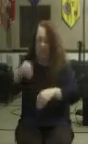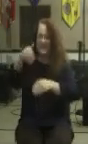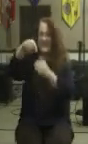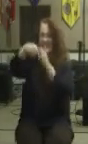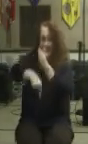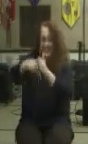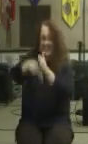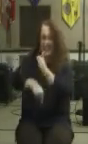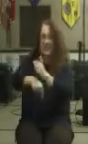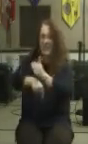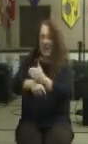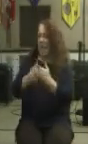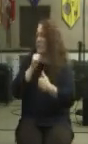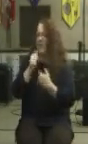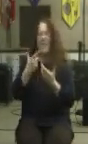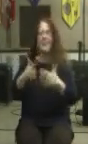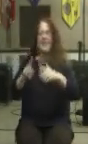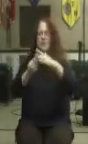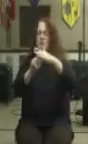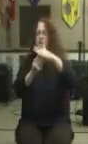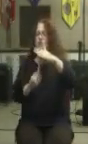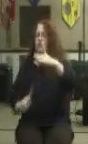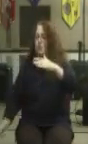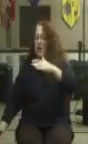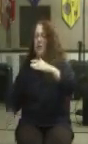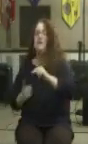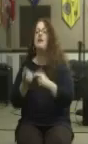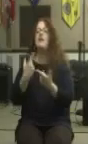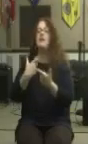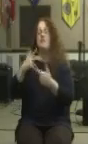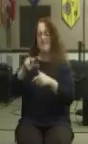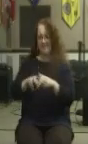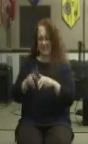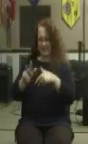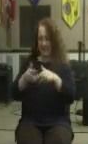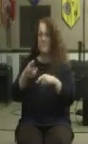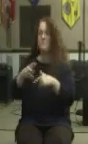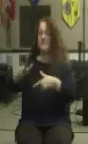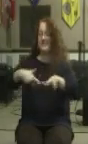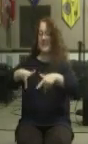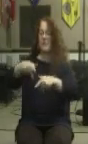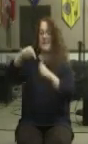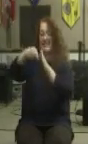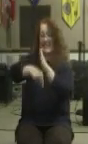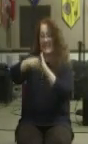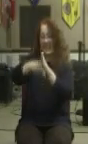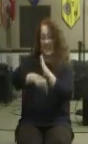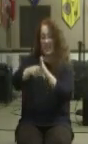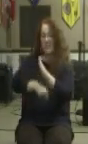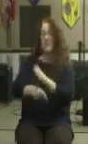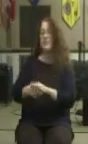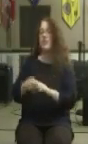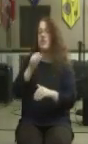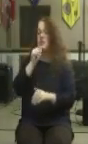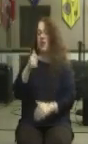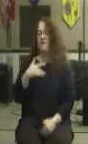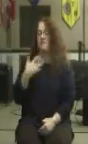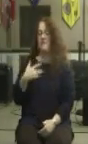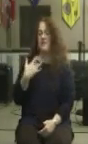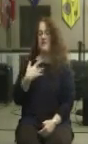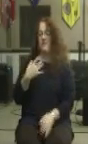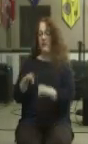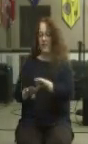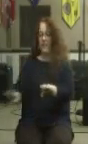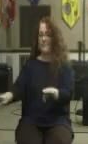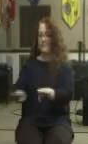Step out. It's all right. I won't let you drown. Step out into the deep. Step out to where you can